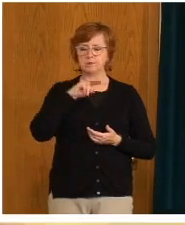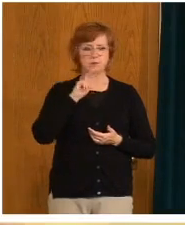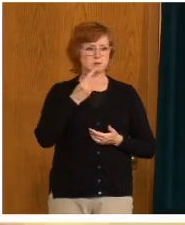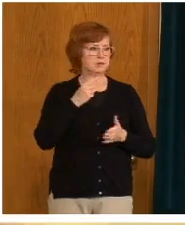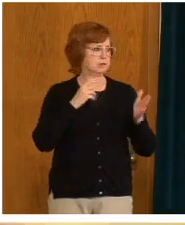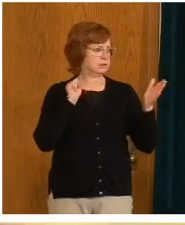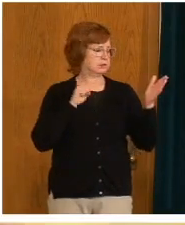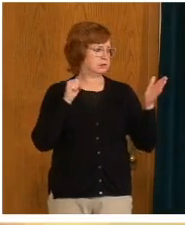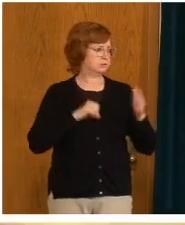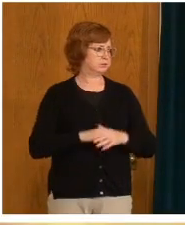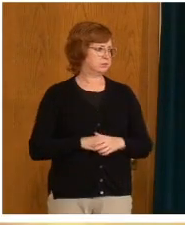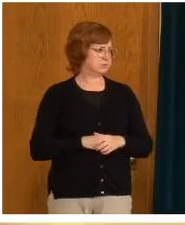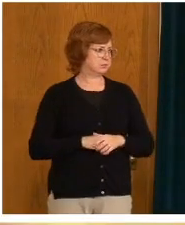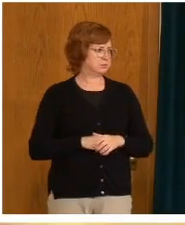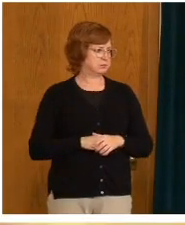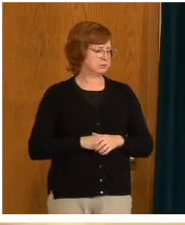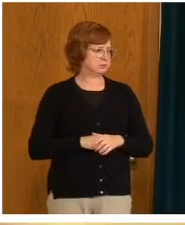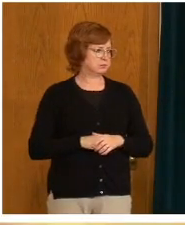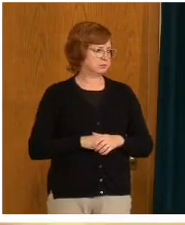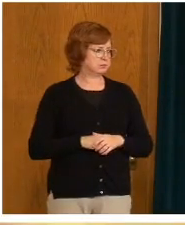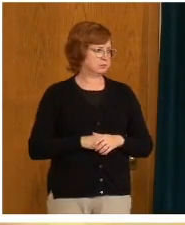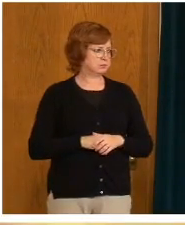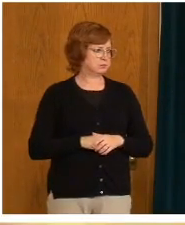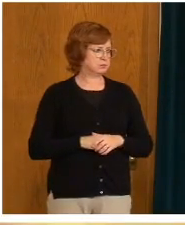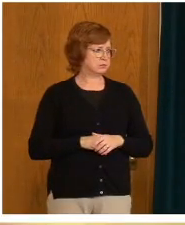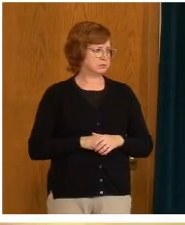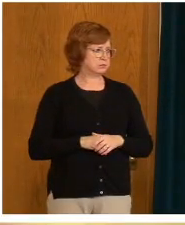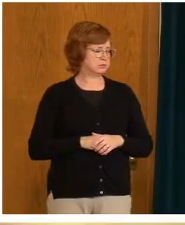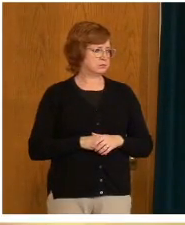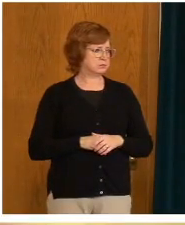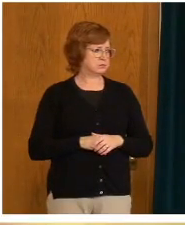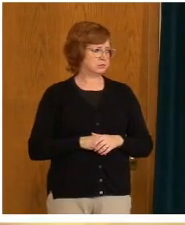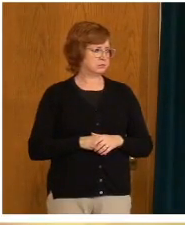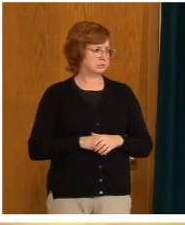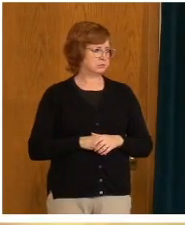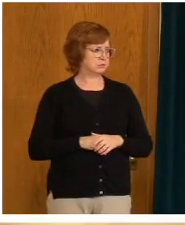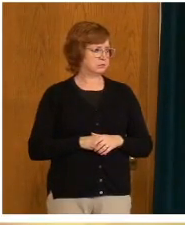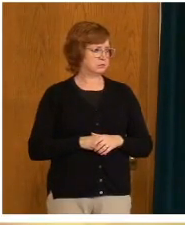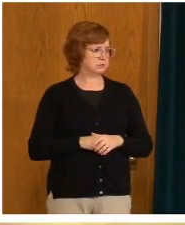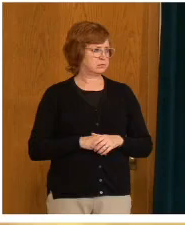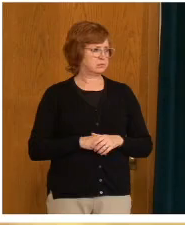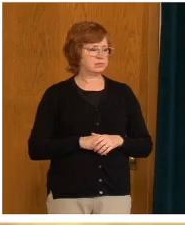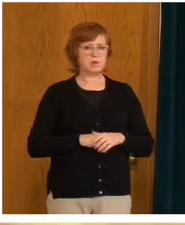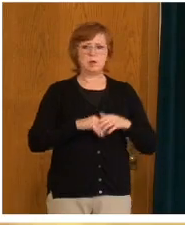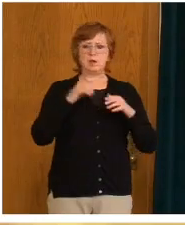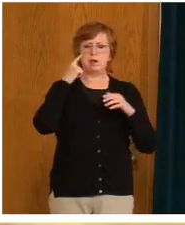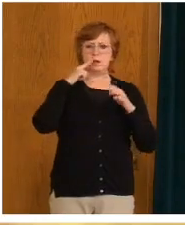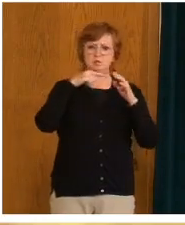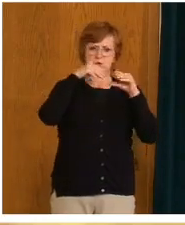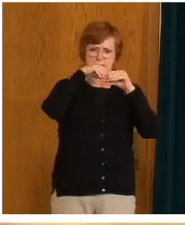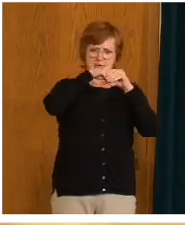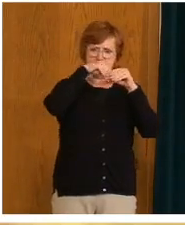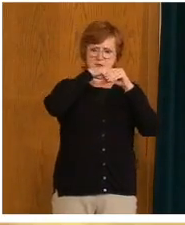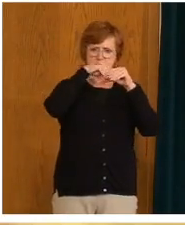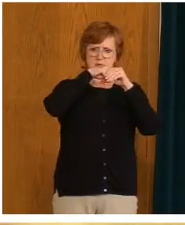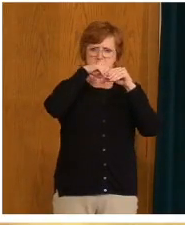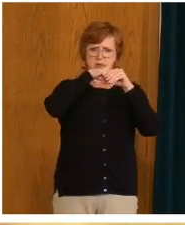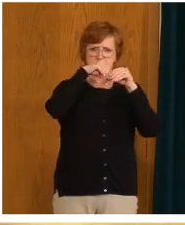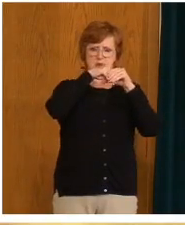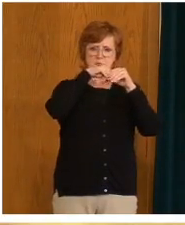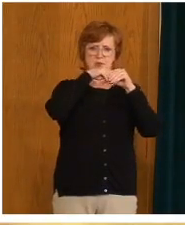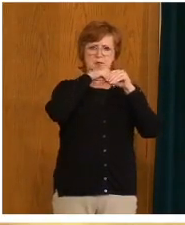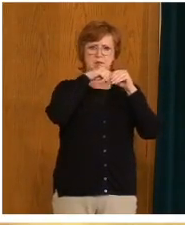up? Just for step 2, why limit indoor public gatherings but not limit the capacity at bars and restaurants? Dr. Shahab?